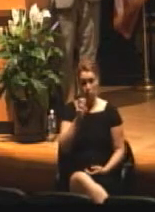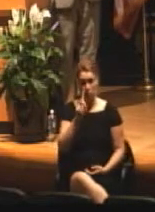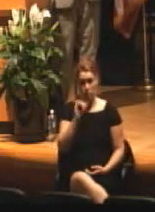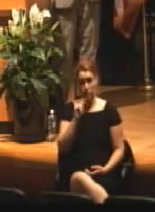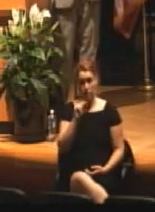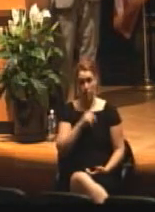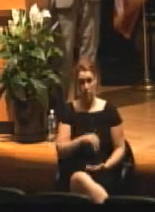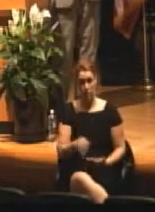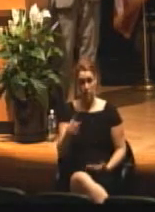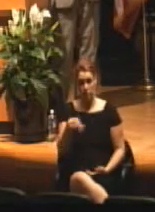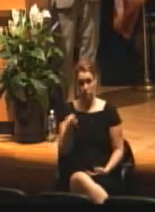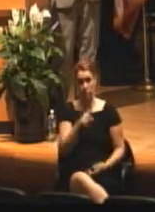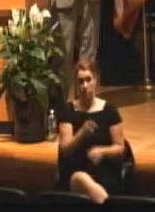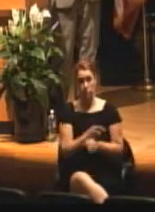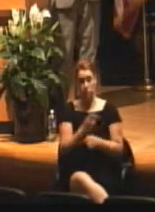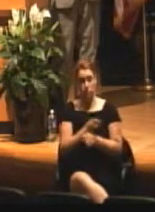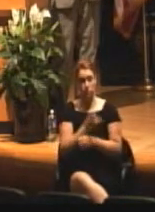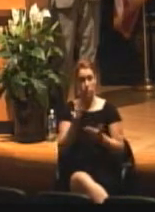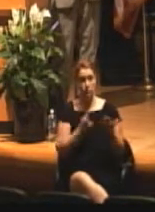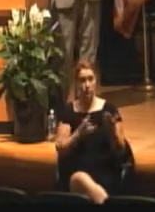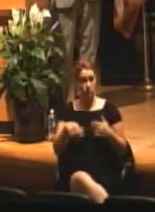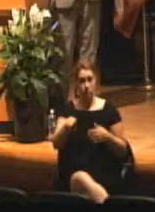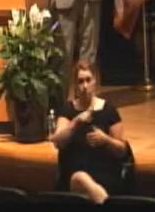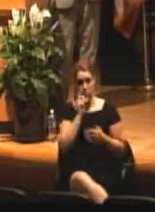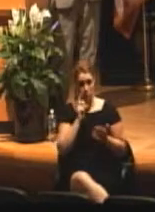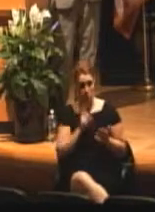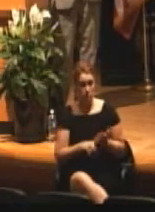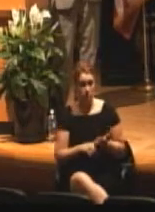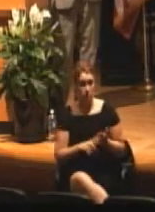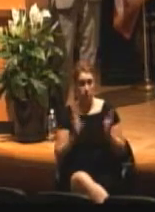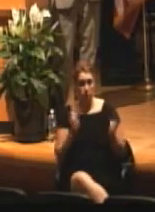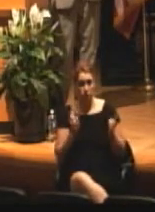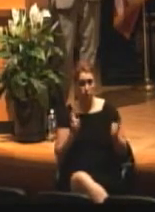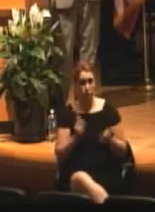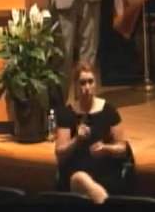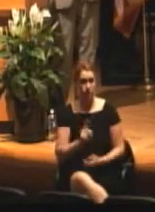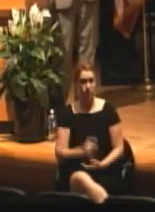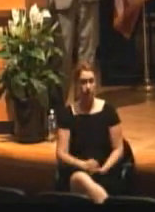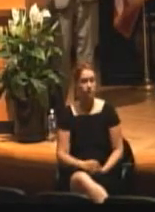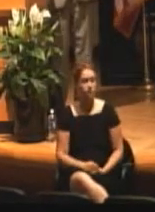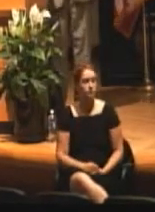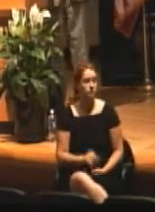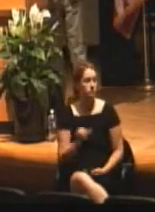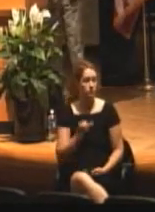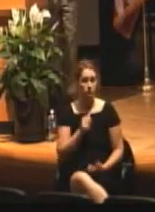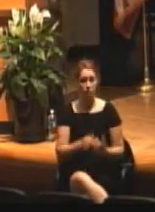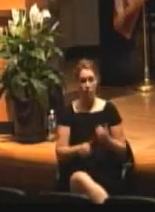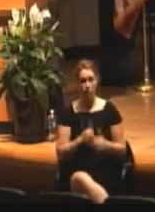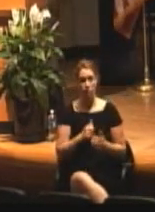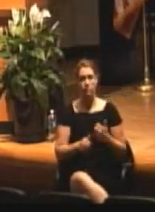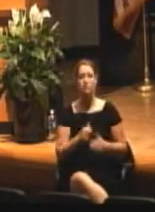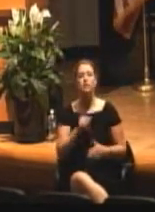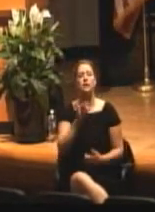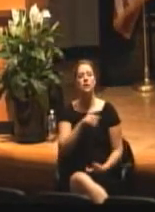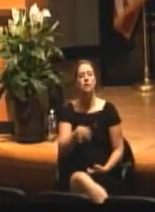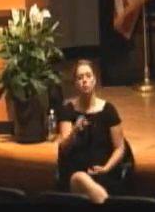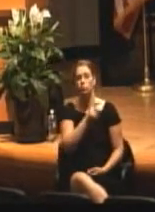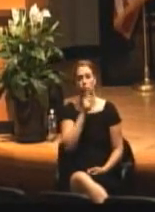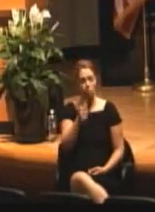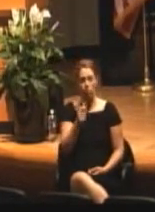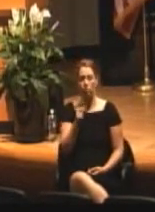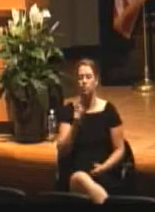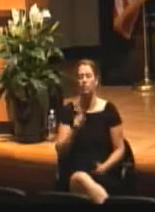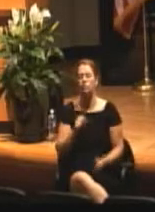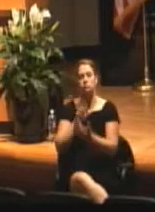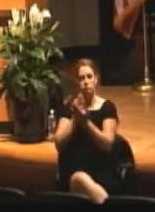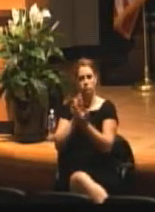they do? Ever notice any kind of issues on it or any problems? Well, if you have them, you have to go to the credit bureau,